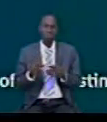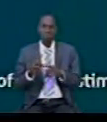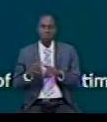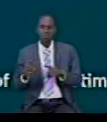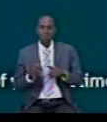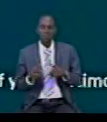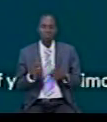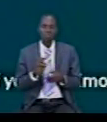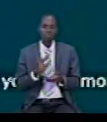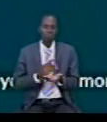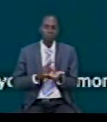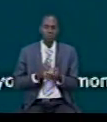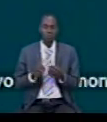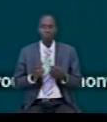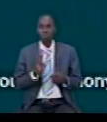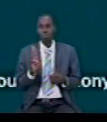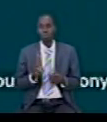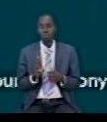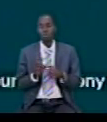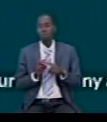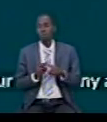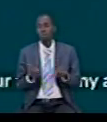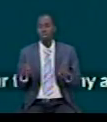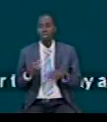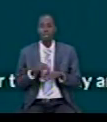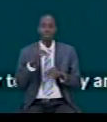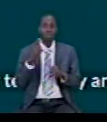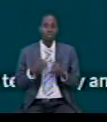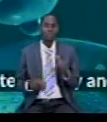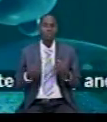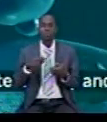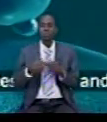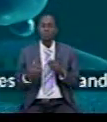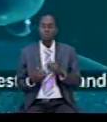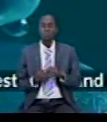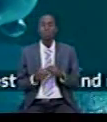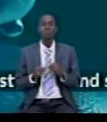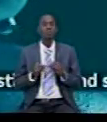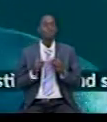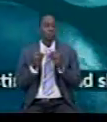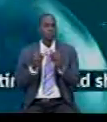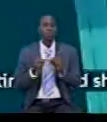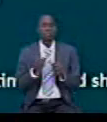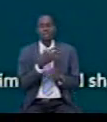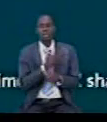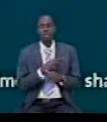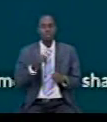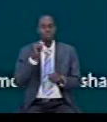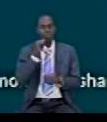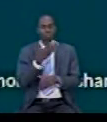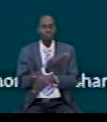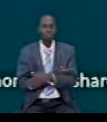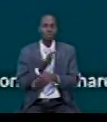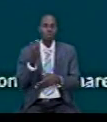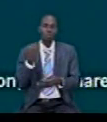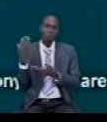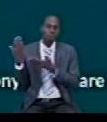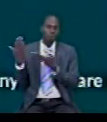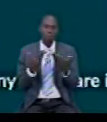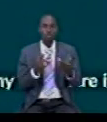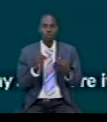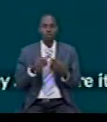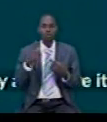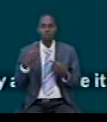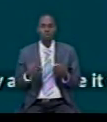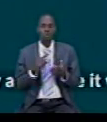but eventually the problem persisted, and she was brought to the crusade in